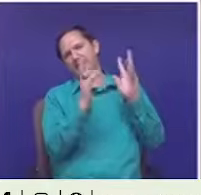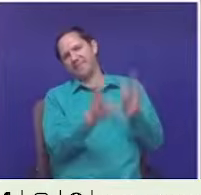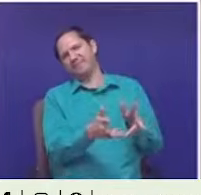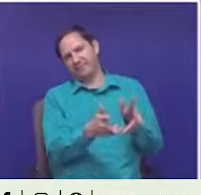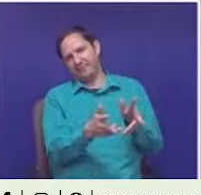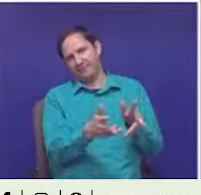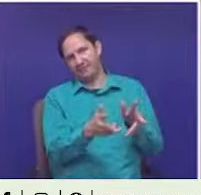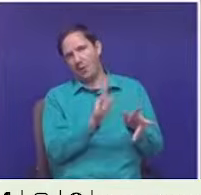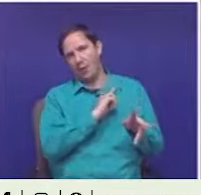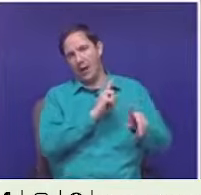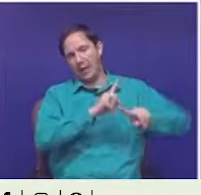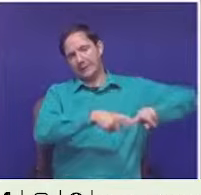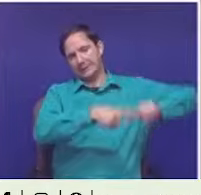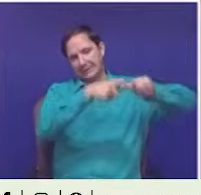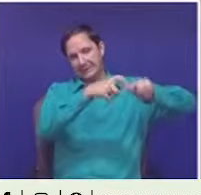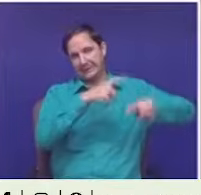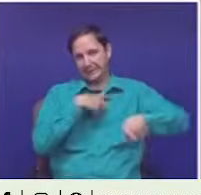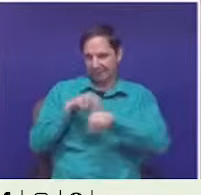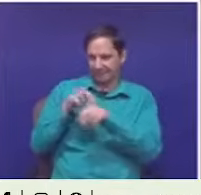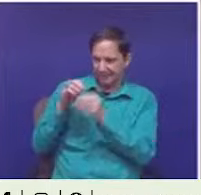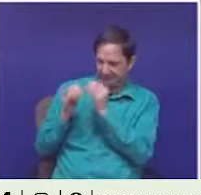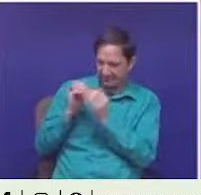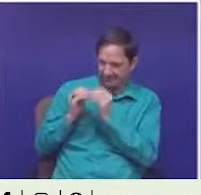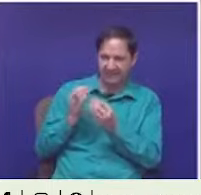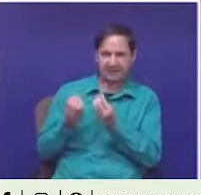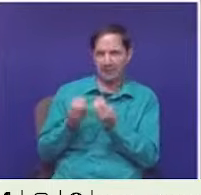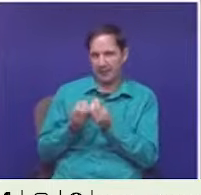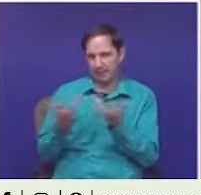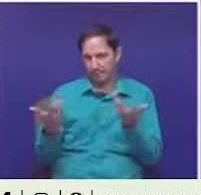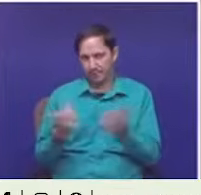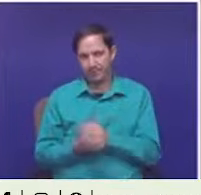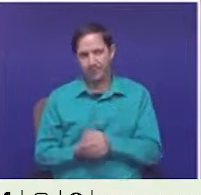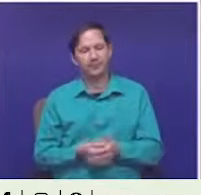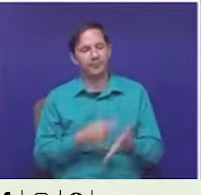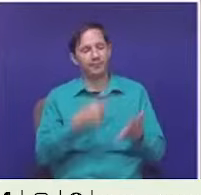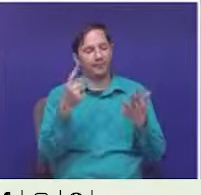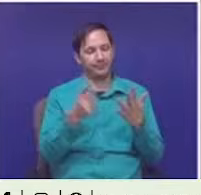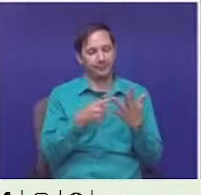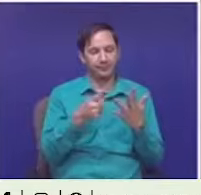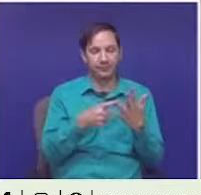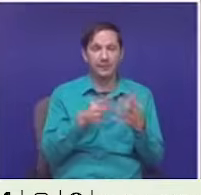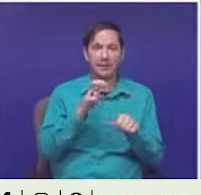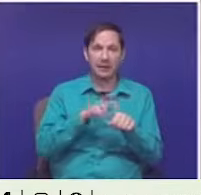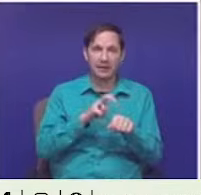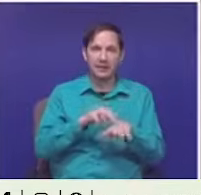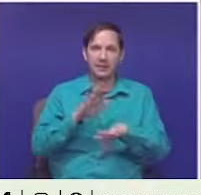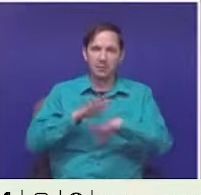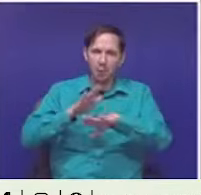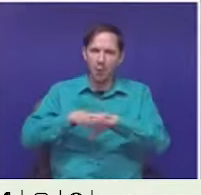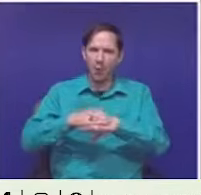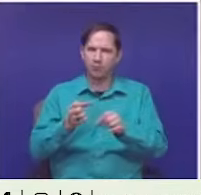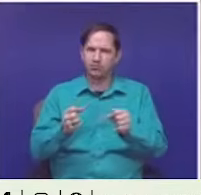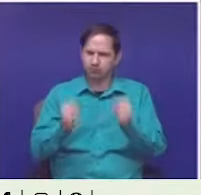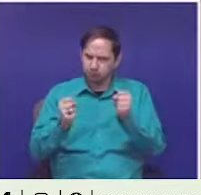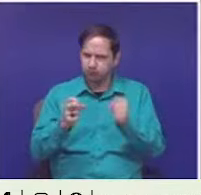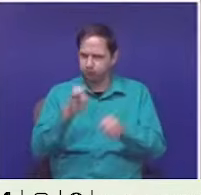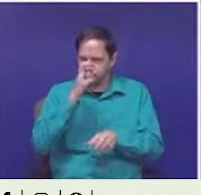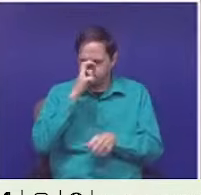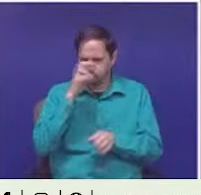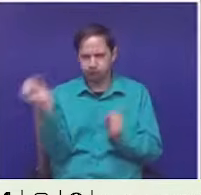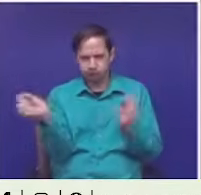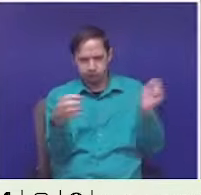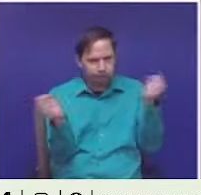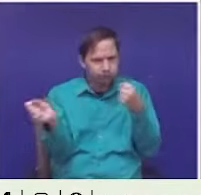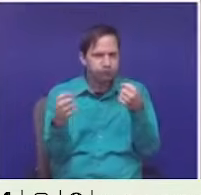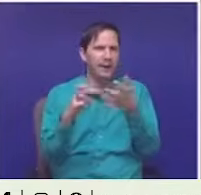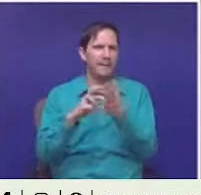start on implementation. Then number three, there must be stronger procurement planning and stronger management of contractor performance. And